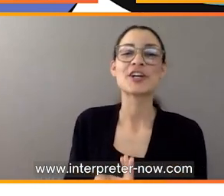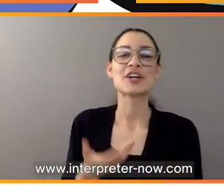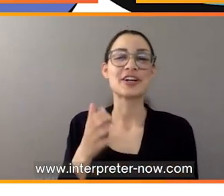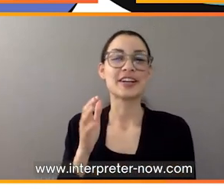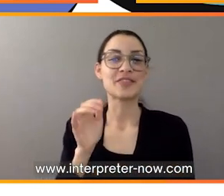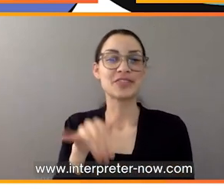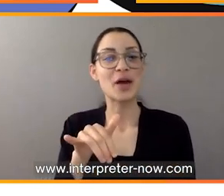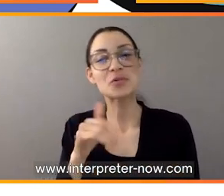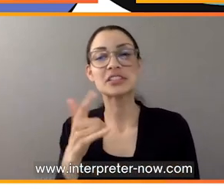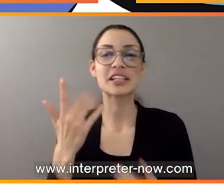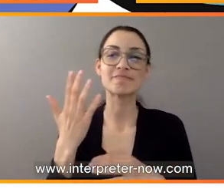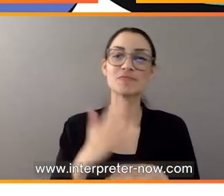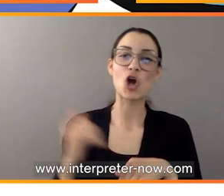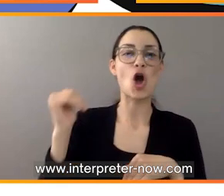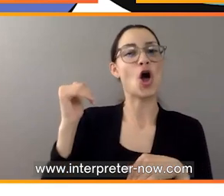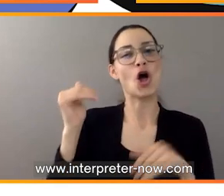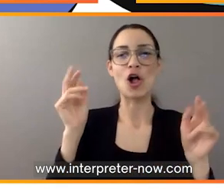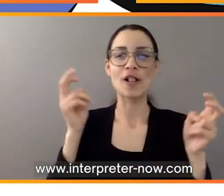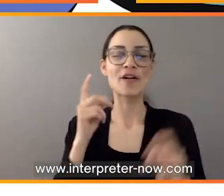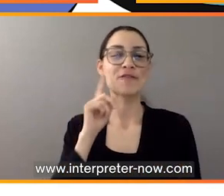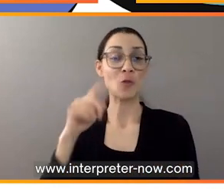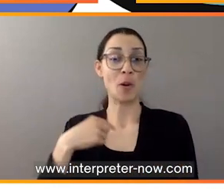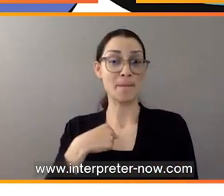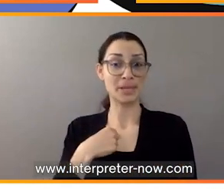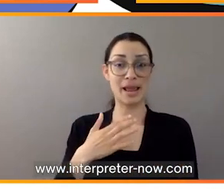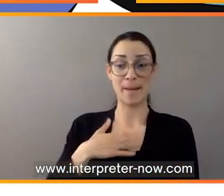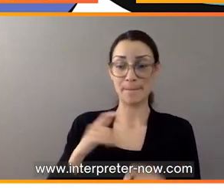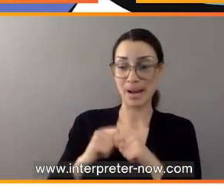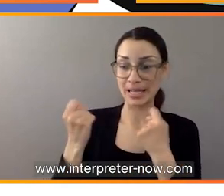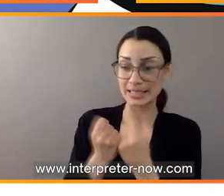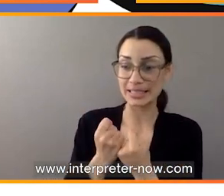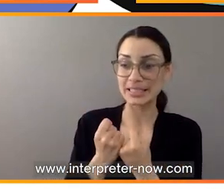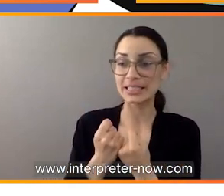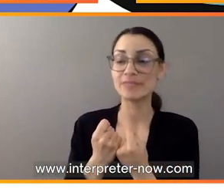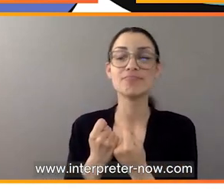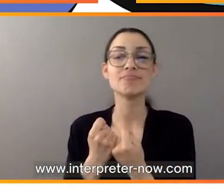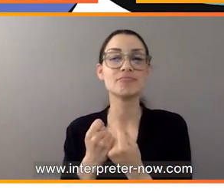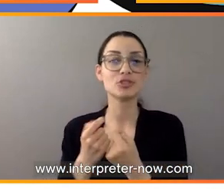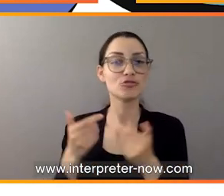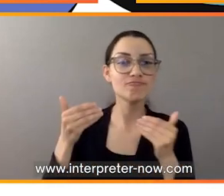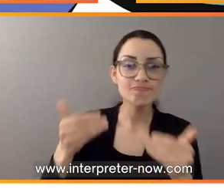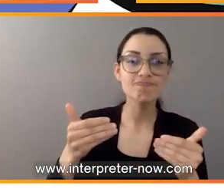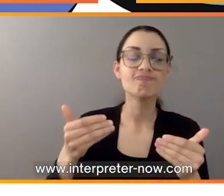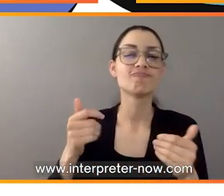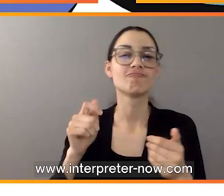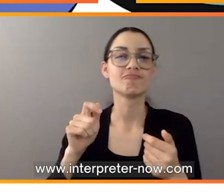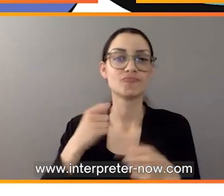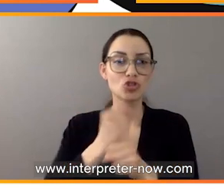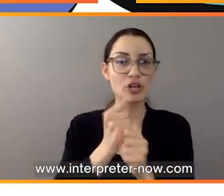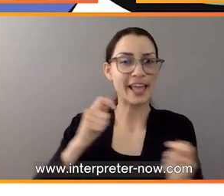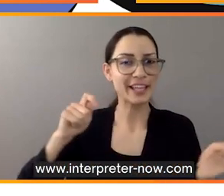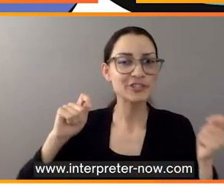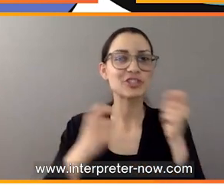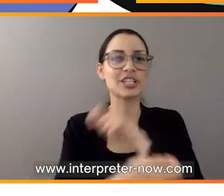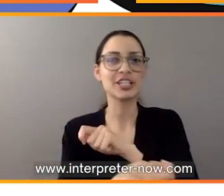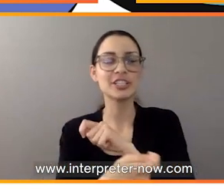inherited to kind of go out there and help create change, you know, all in the name of growth for the company. And then a second one that I'll share